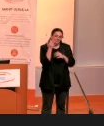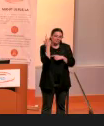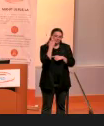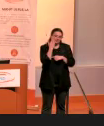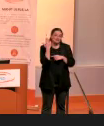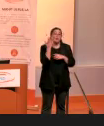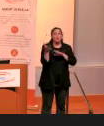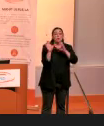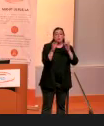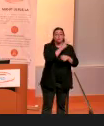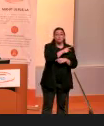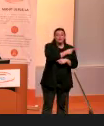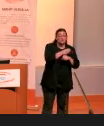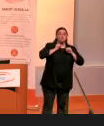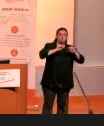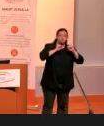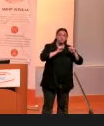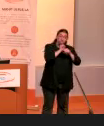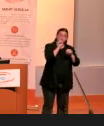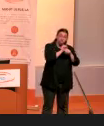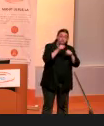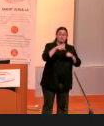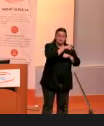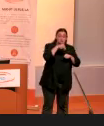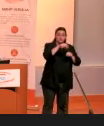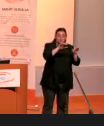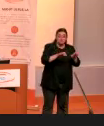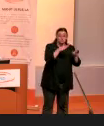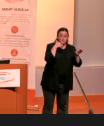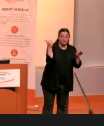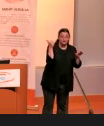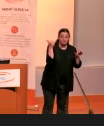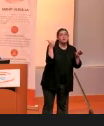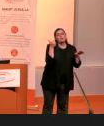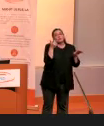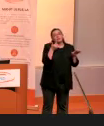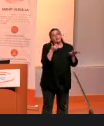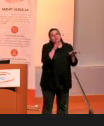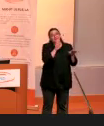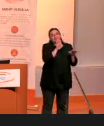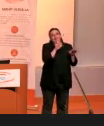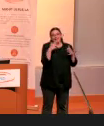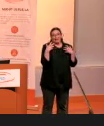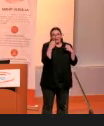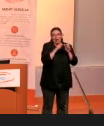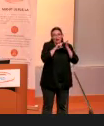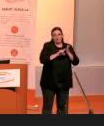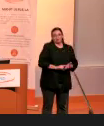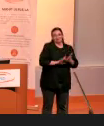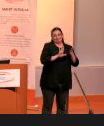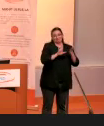lot of exercise. So again, that's one, non-pill thing that you can do to try to decrease some of your risk.